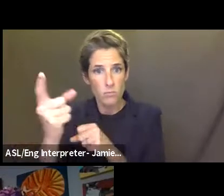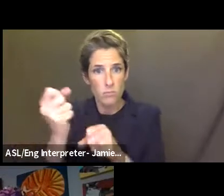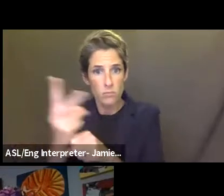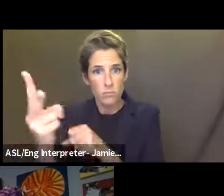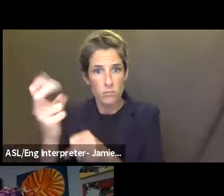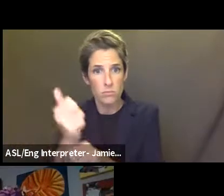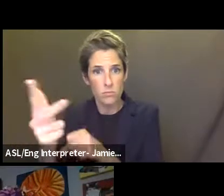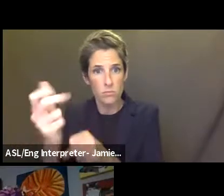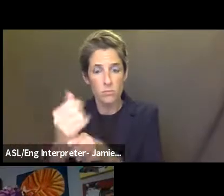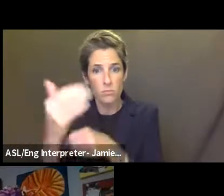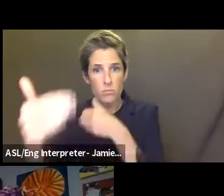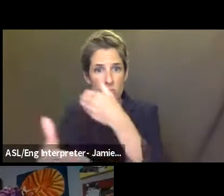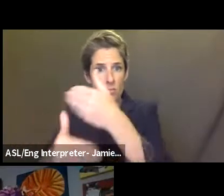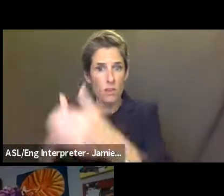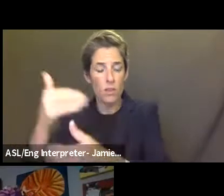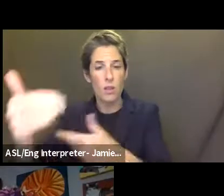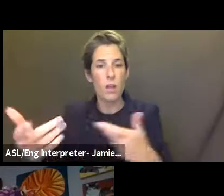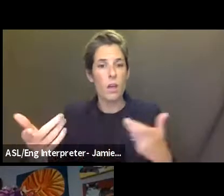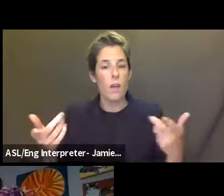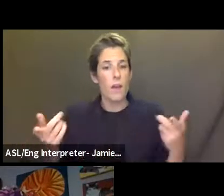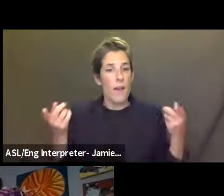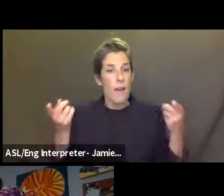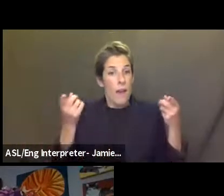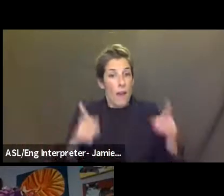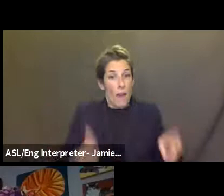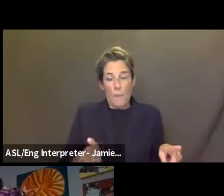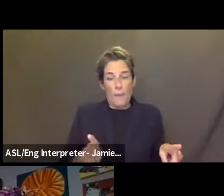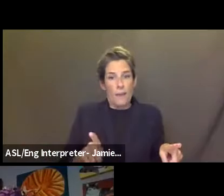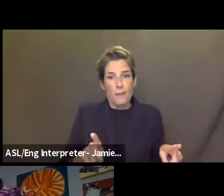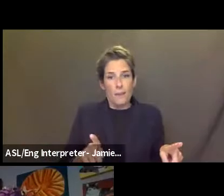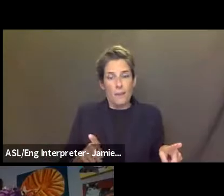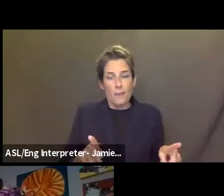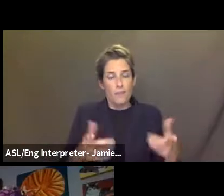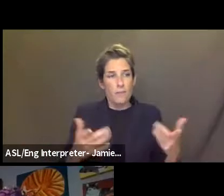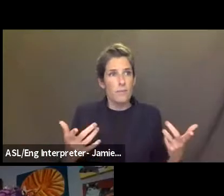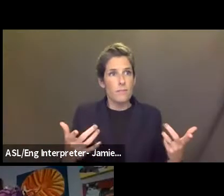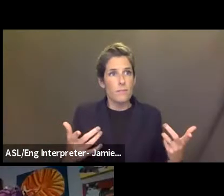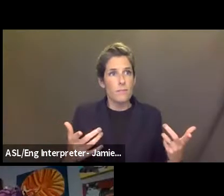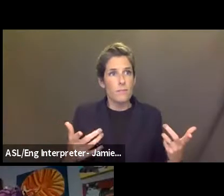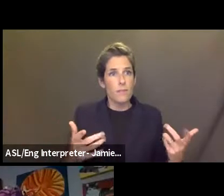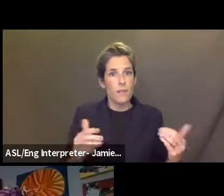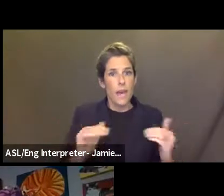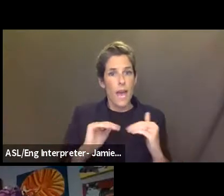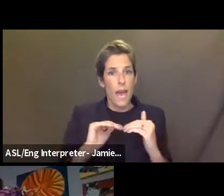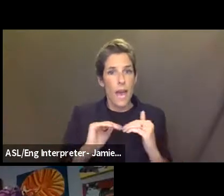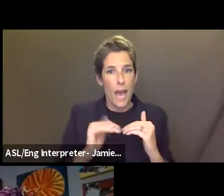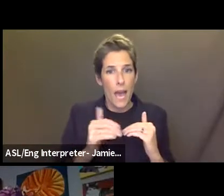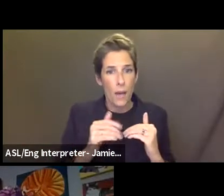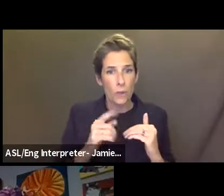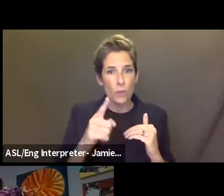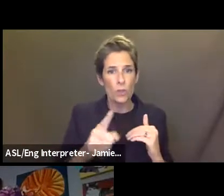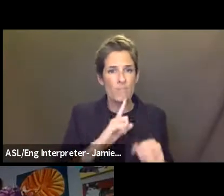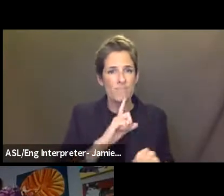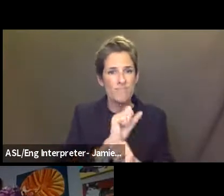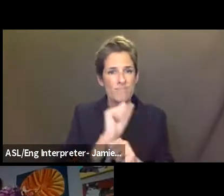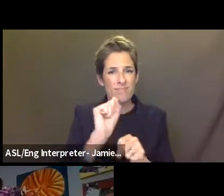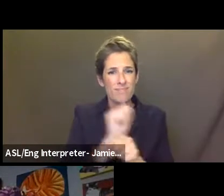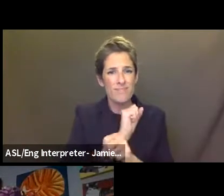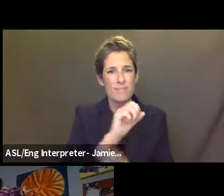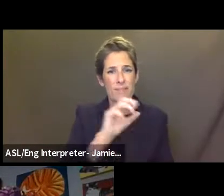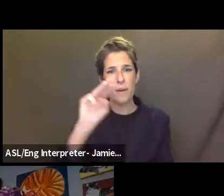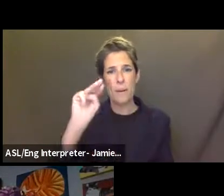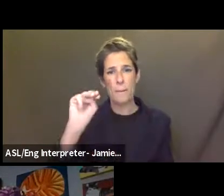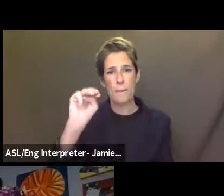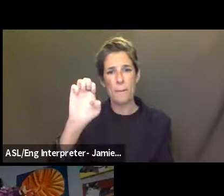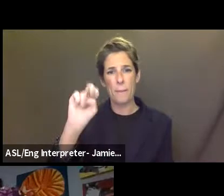life, then where is the space for actual mending